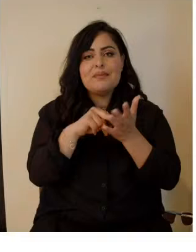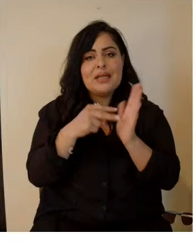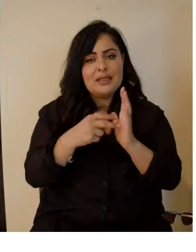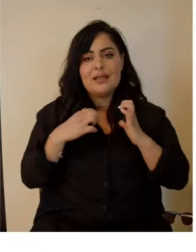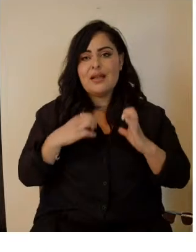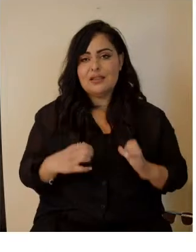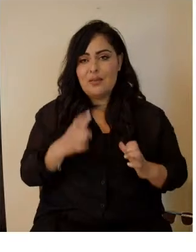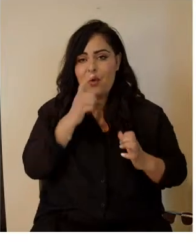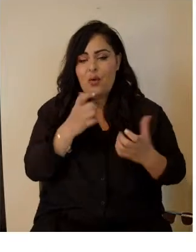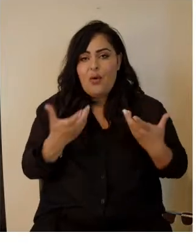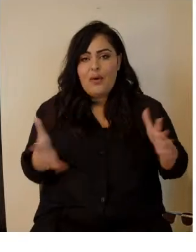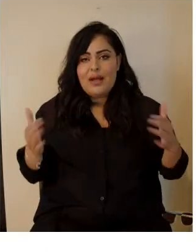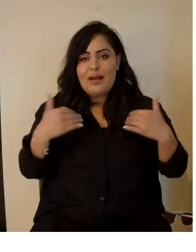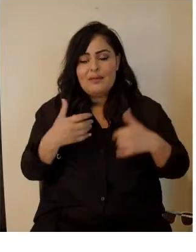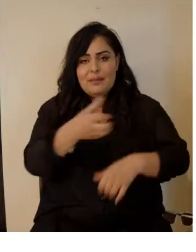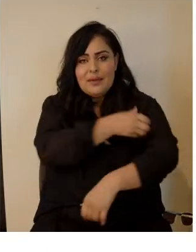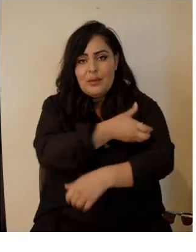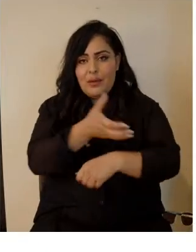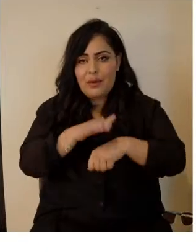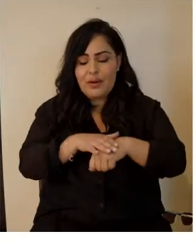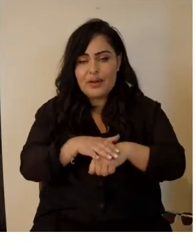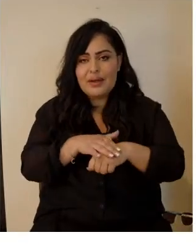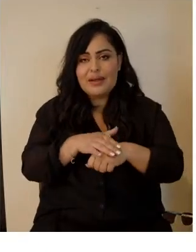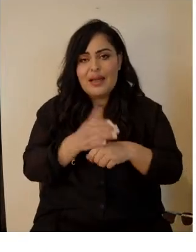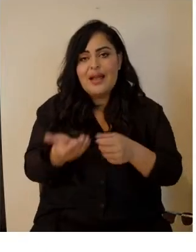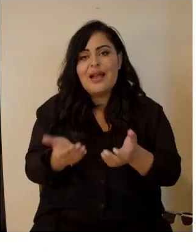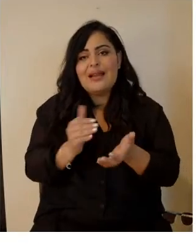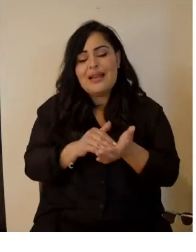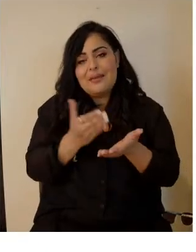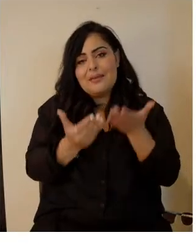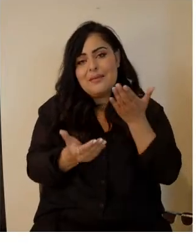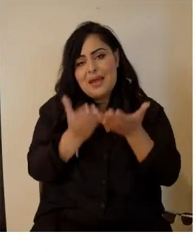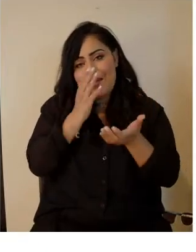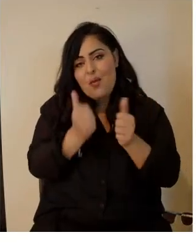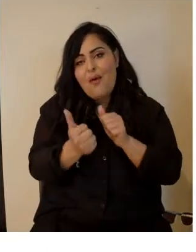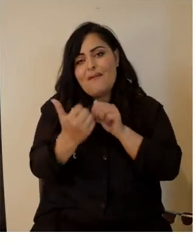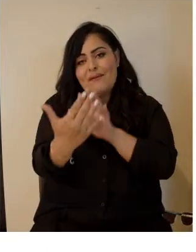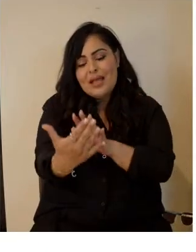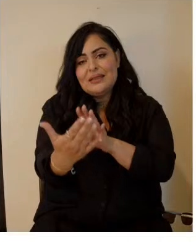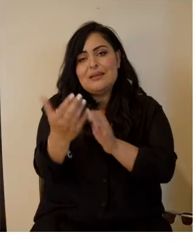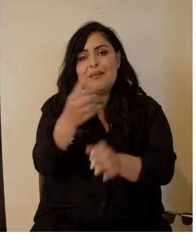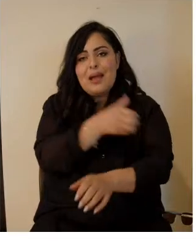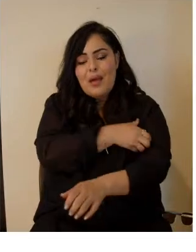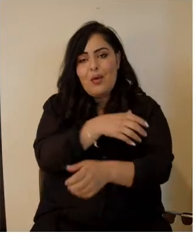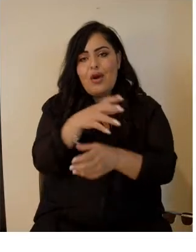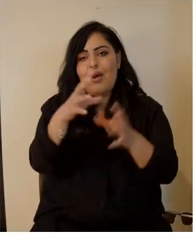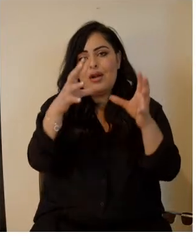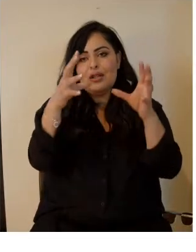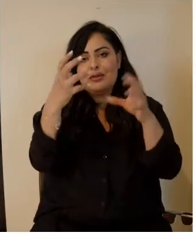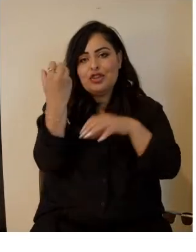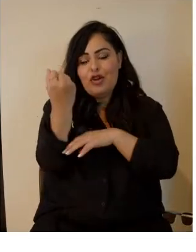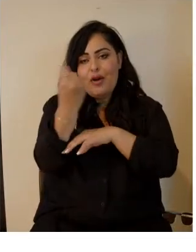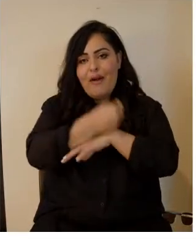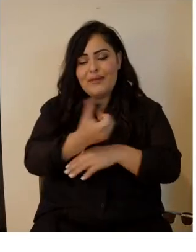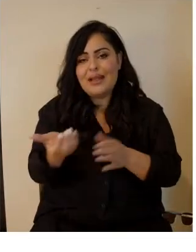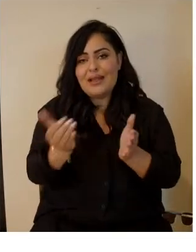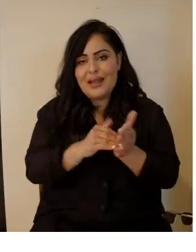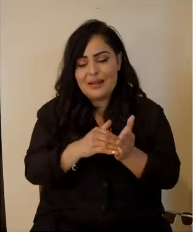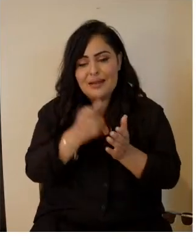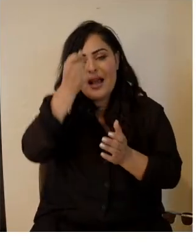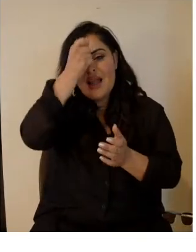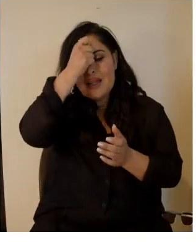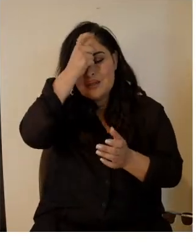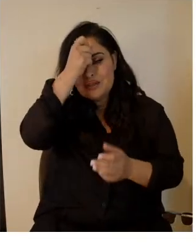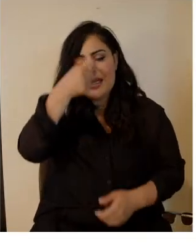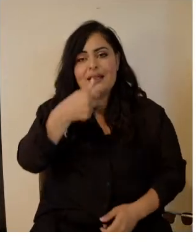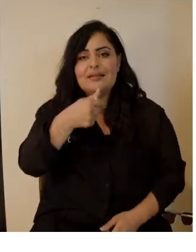customers that have had their power restored are again facing public safety power shutoffs. We know that's a hardship. I want to